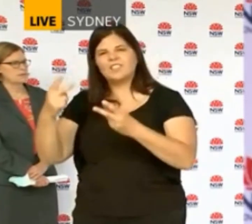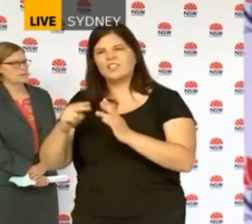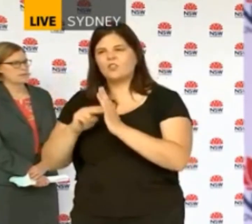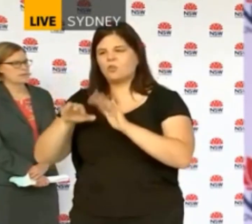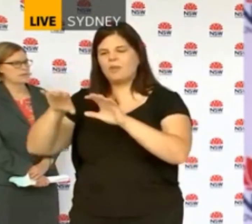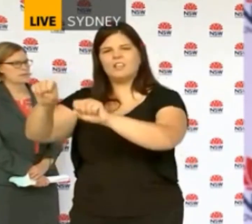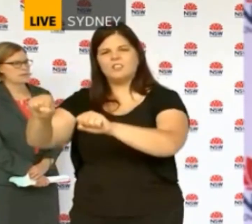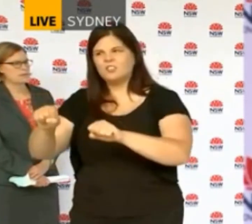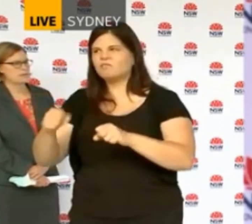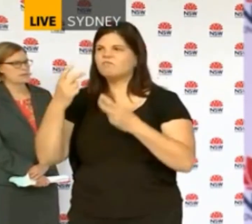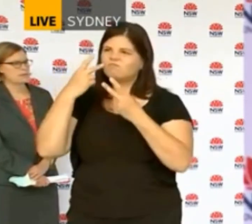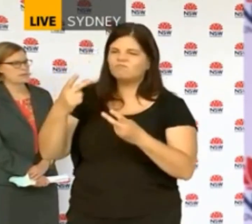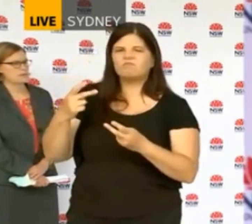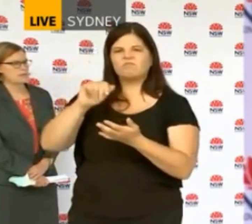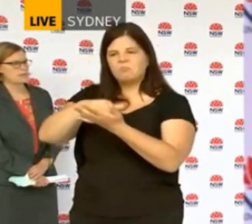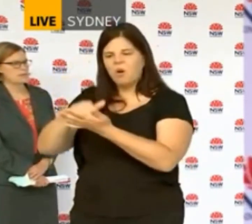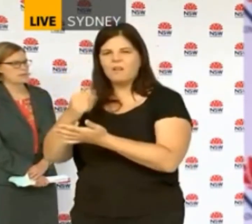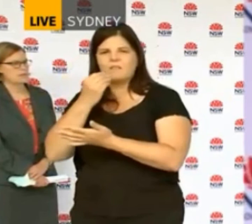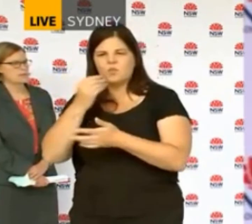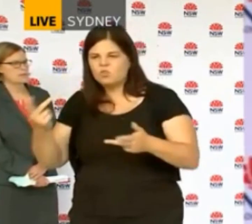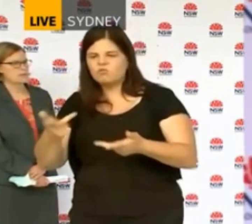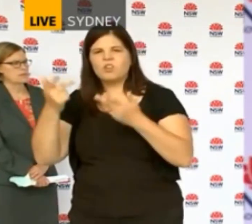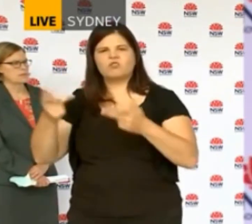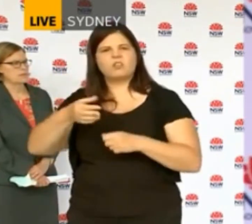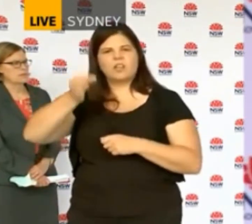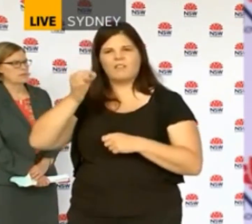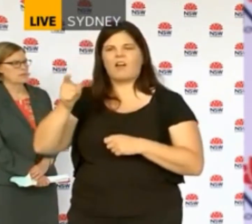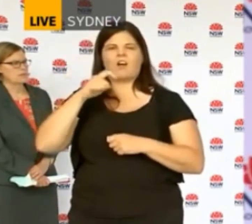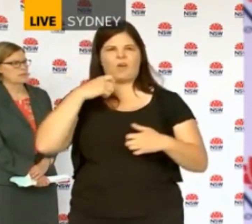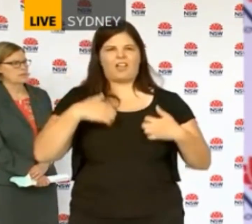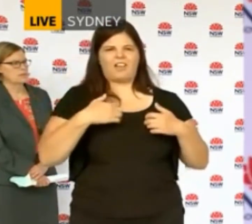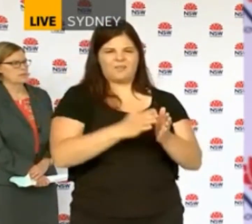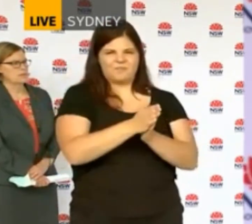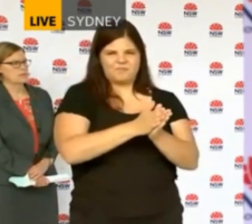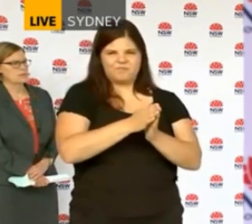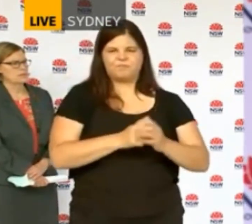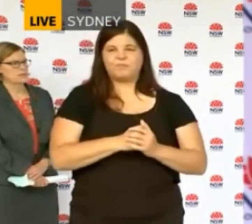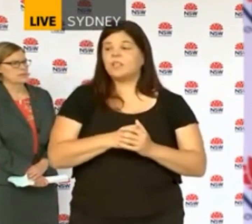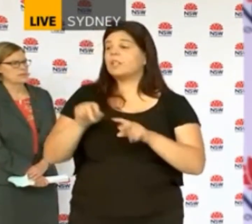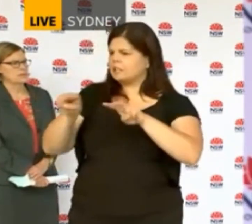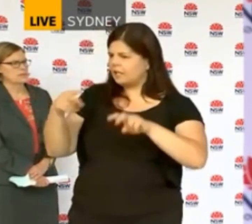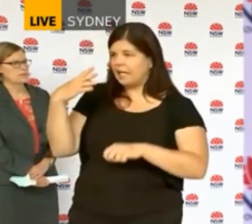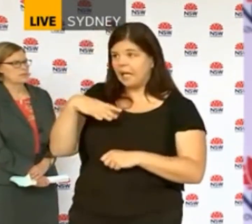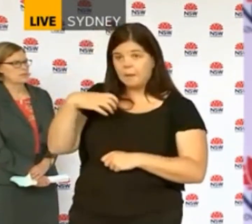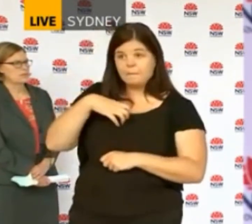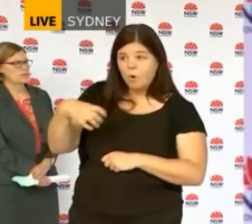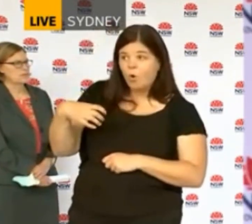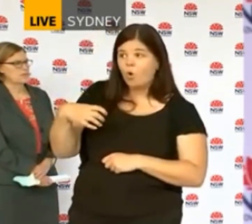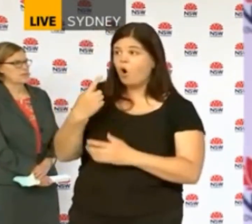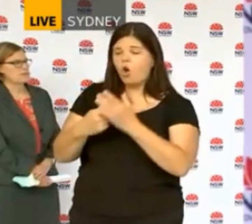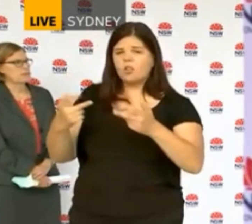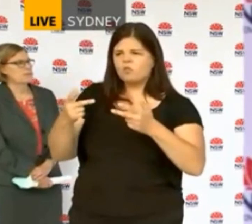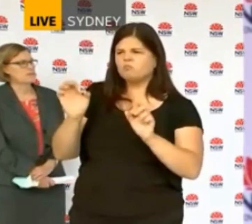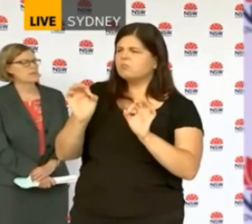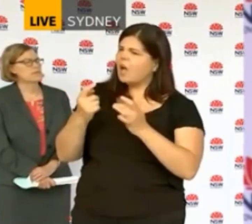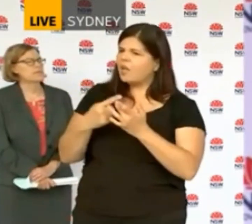stimulant those businesses would love to see. If there are other measures required in relation to supporting businesses and other businesses outside of tourism and hospitality, again,